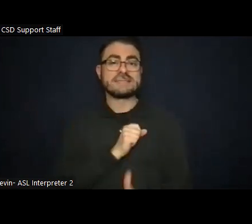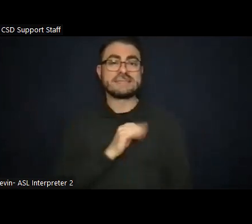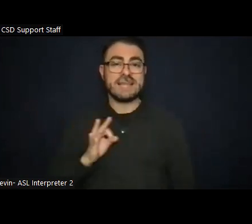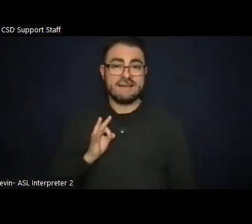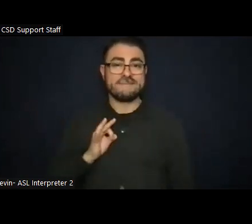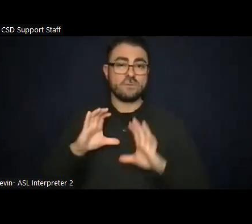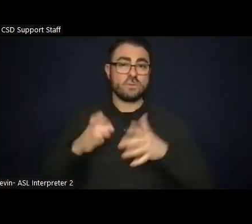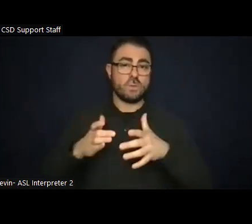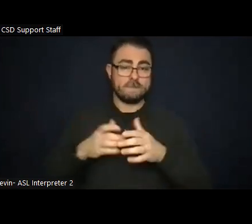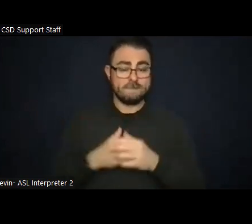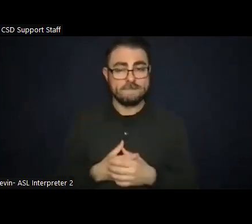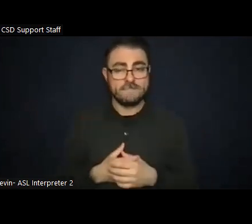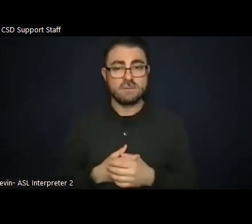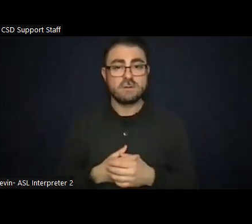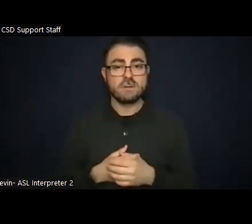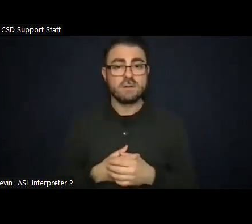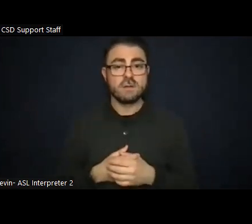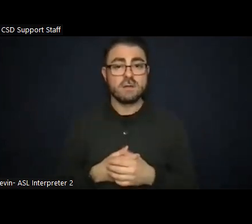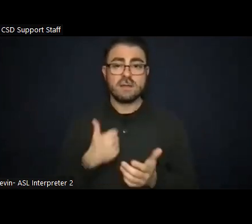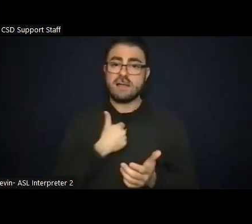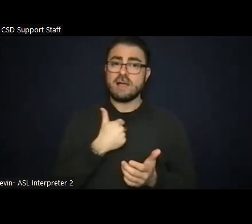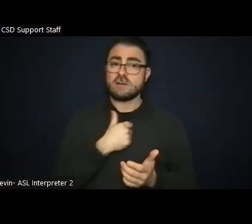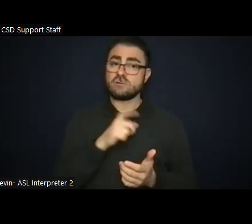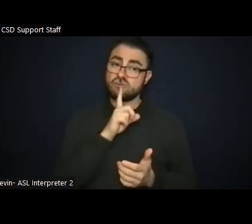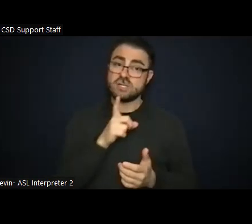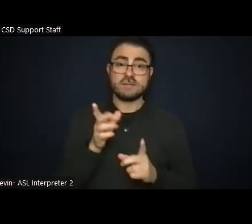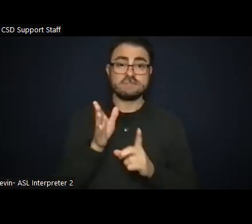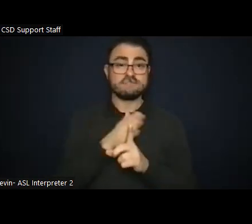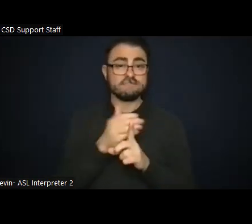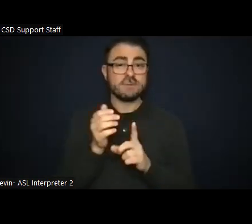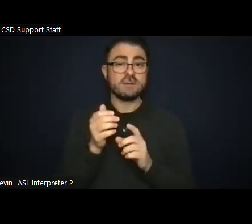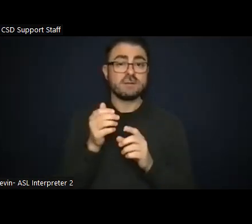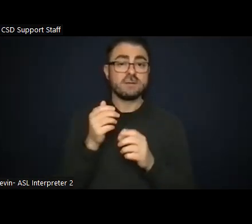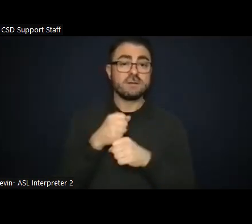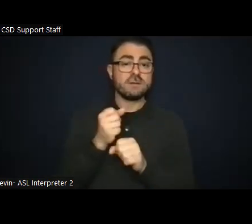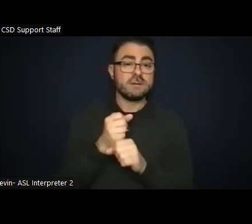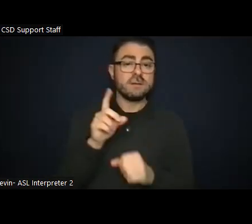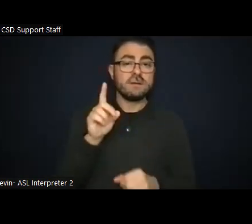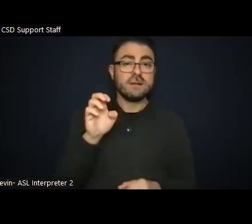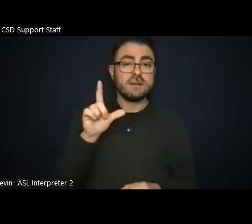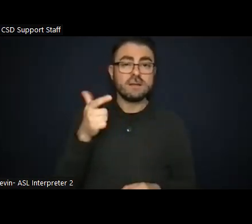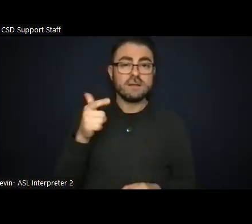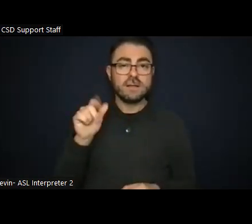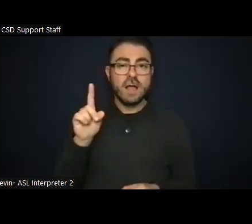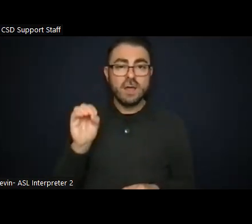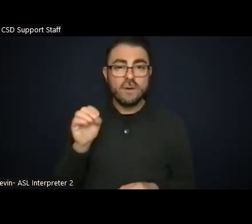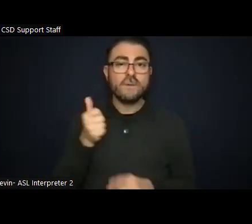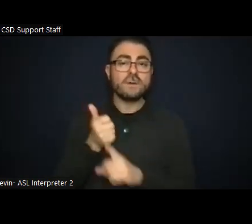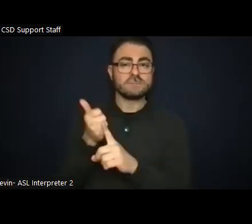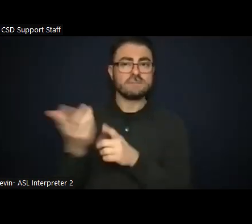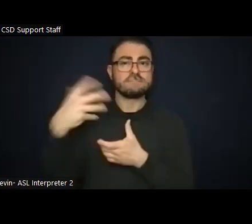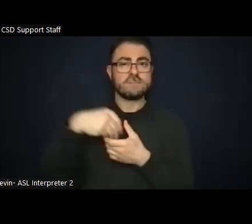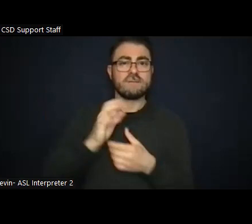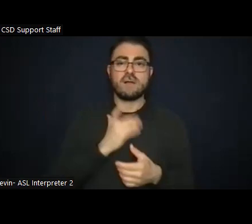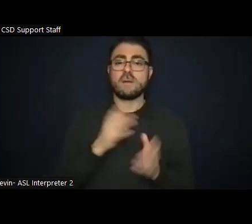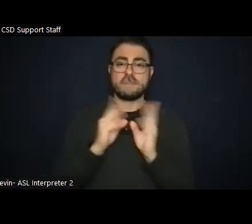populated group. I was quite persuaded by Yumi Delegado, who comes to our meeting sometimes. He's the CRC vice